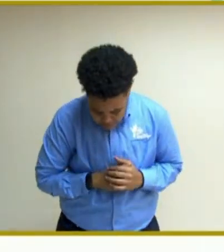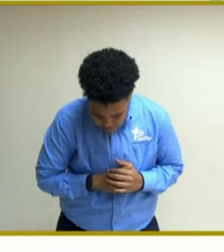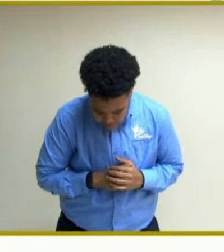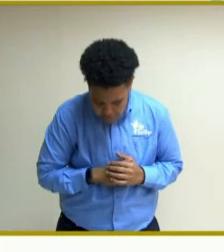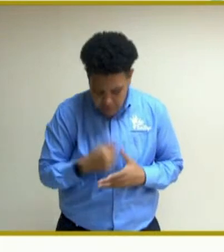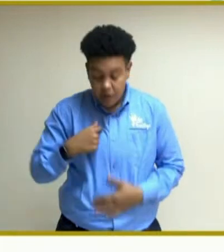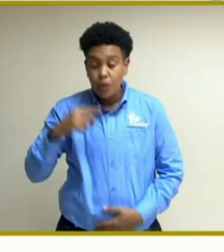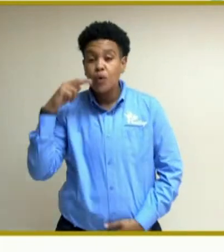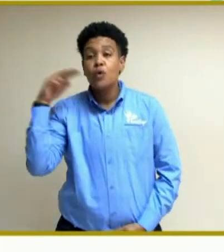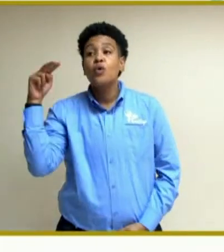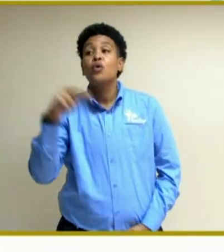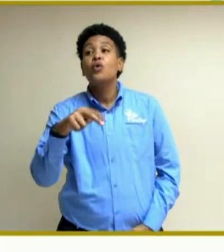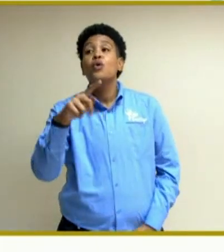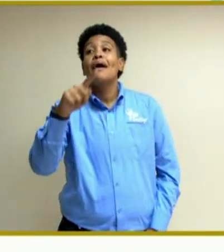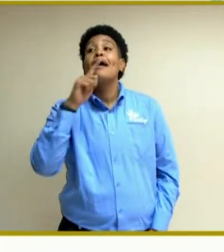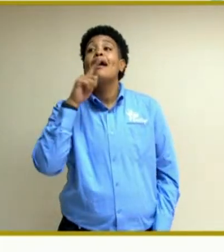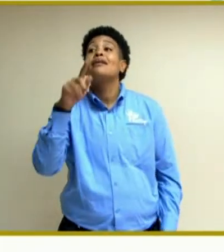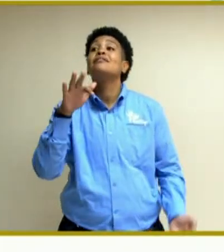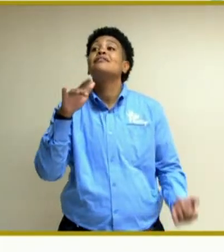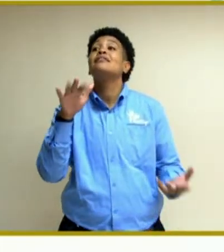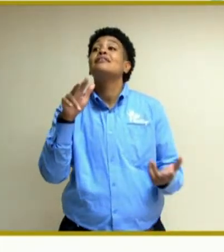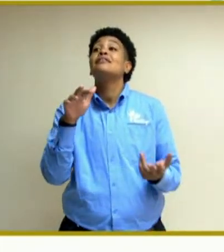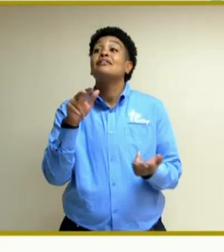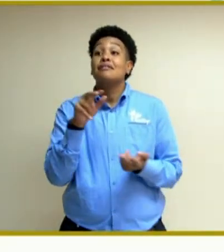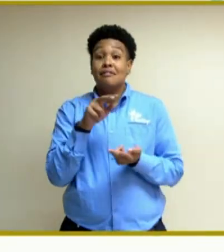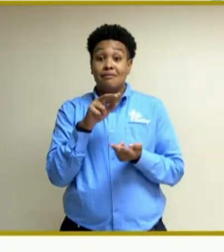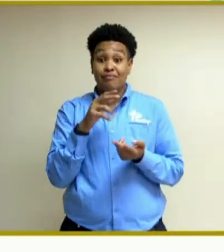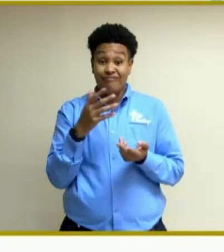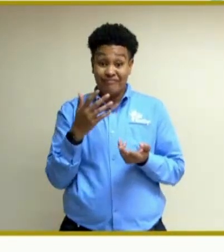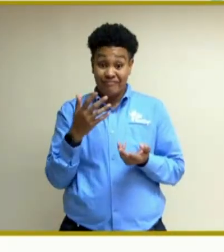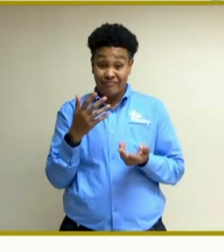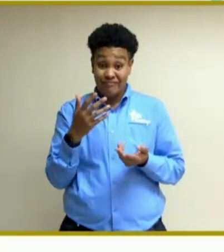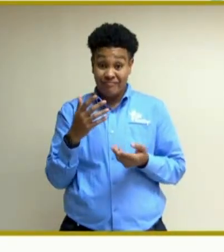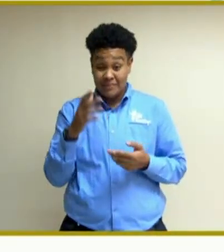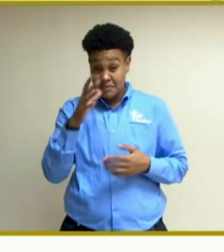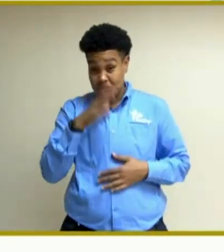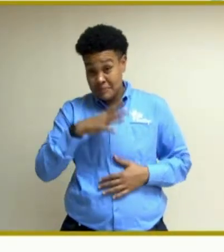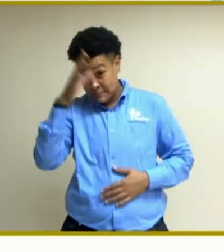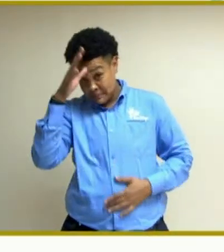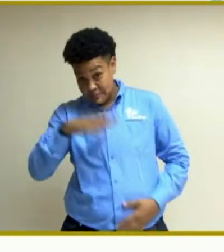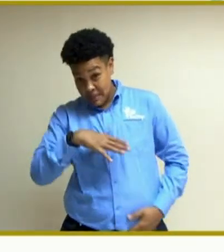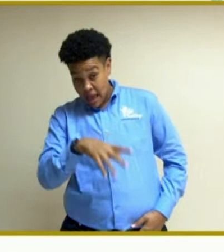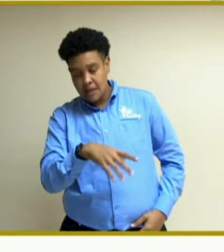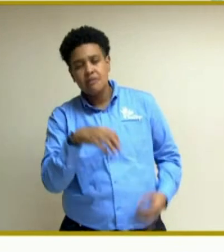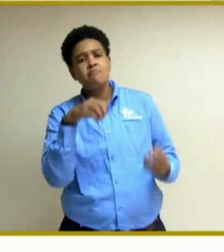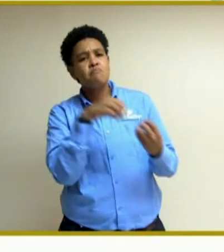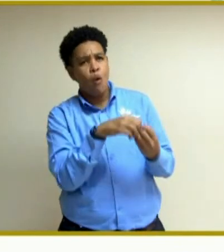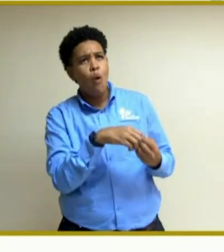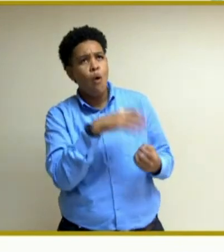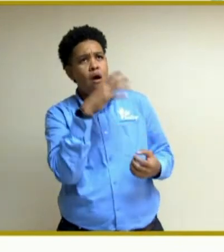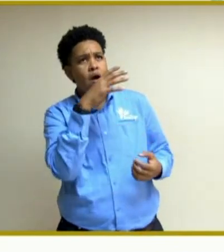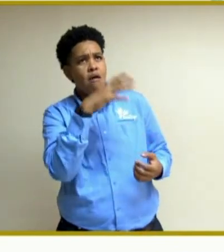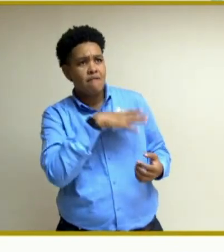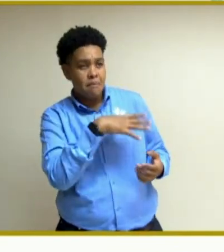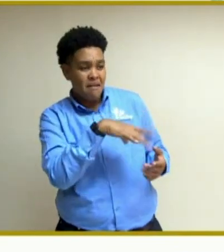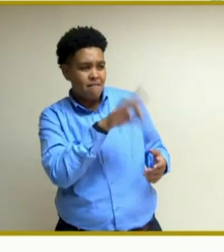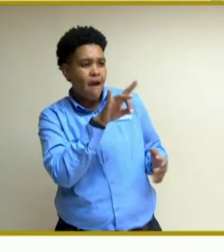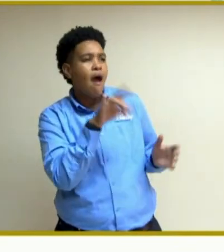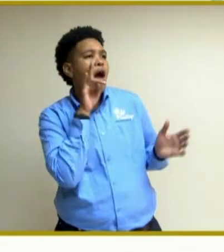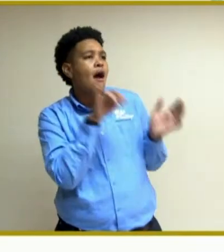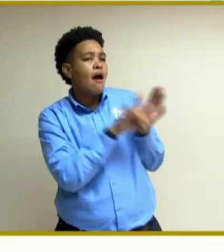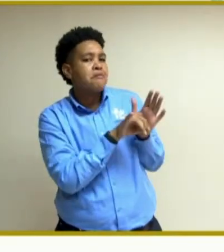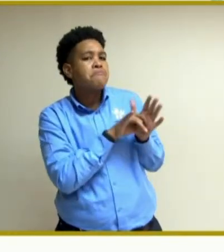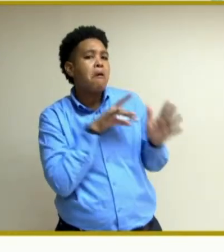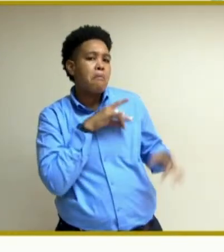When we look at sex distribution, more females have been identified than males, but when we look at the